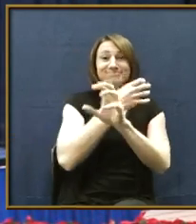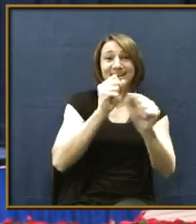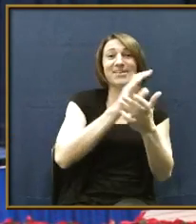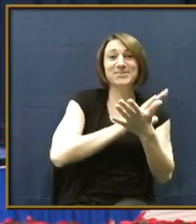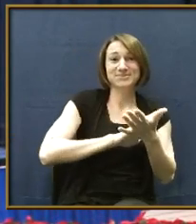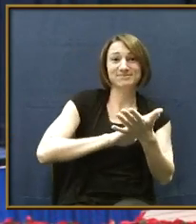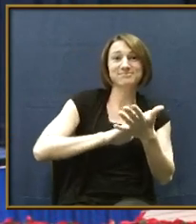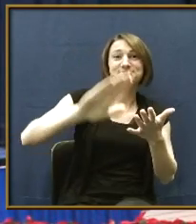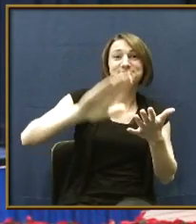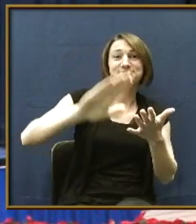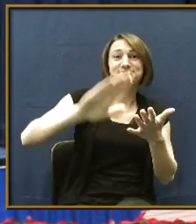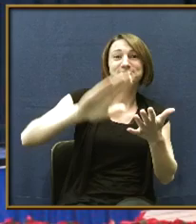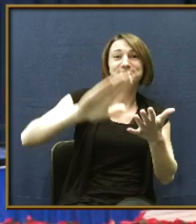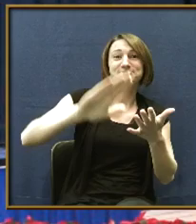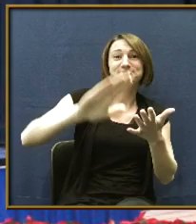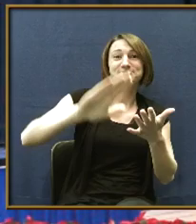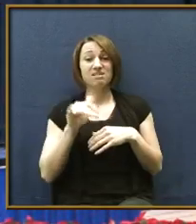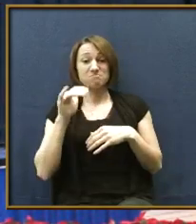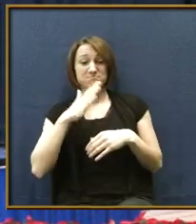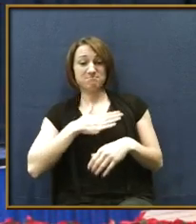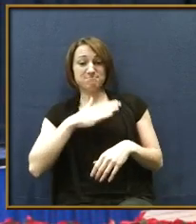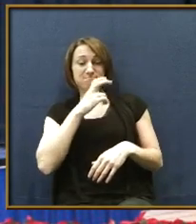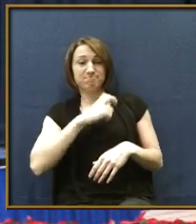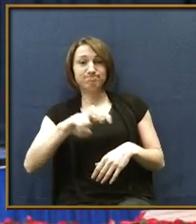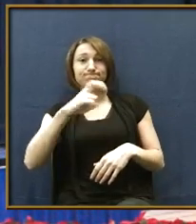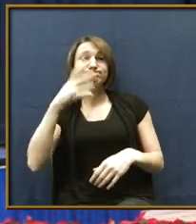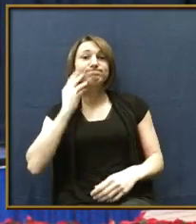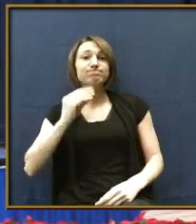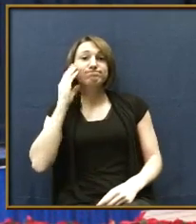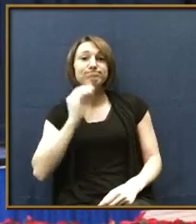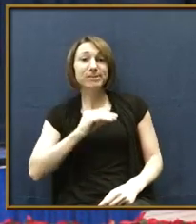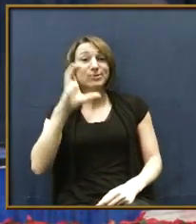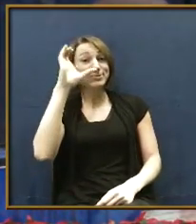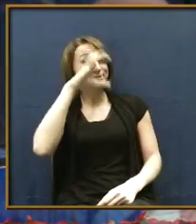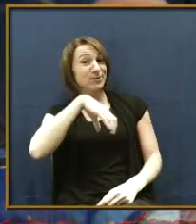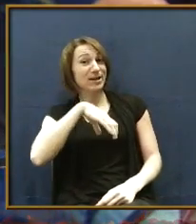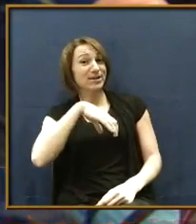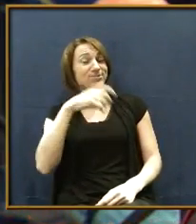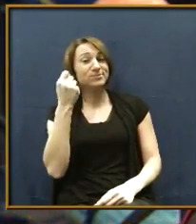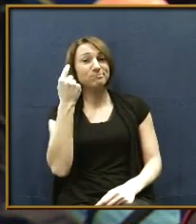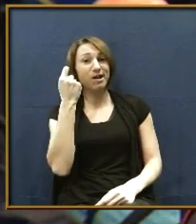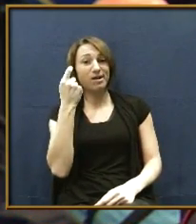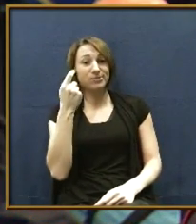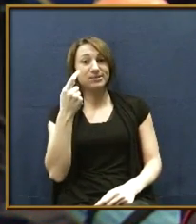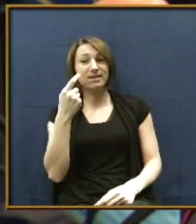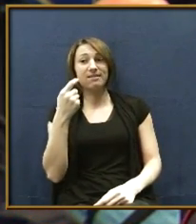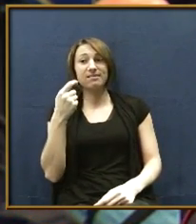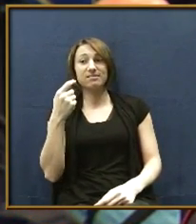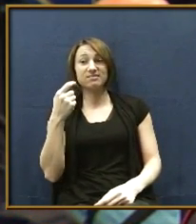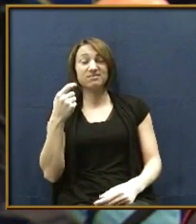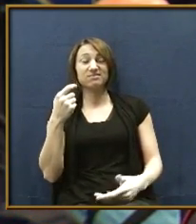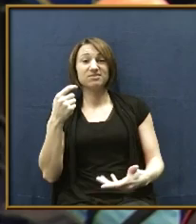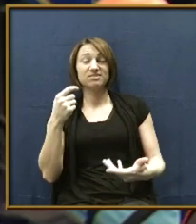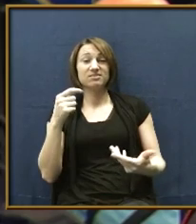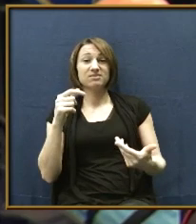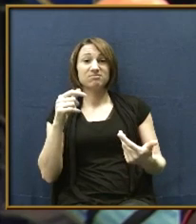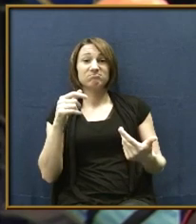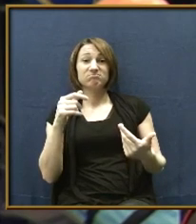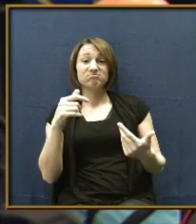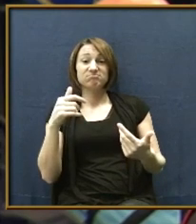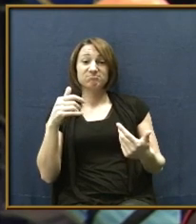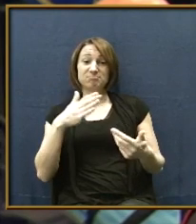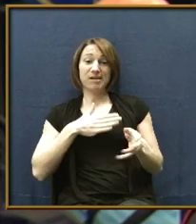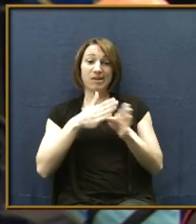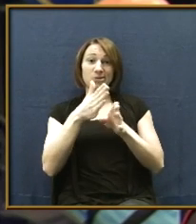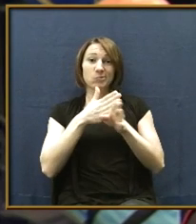Unconventional path, to say the least. Historian, and probably from the bio, there's a lot of unconventional transitions that have occurred in my